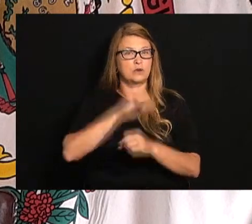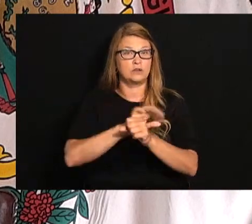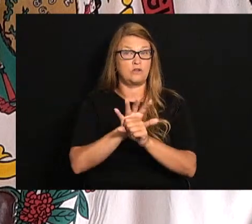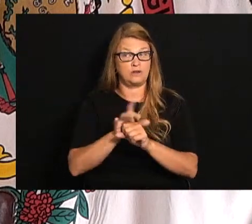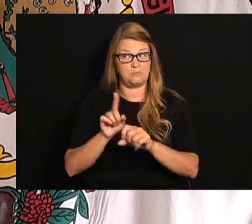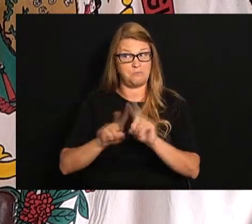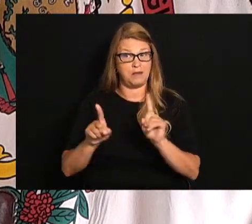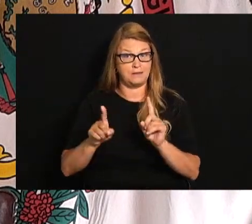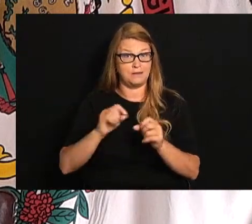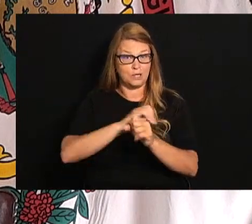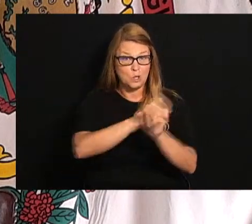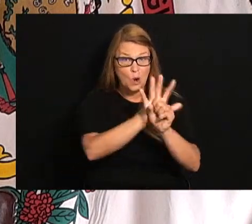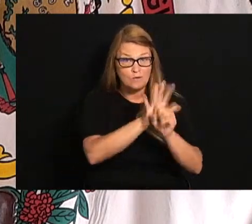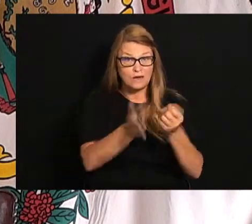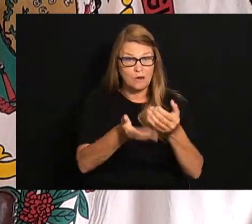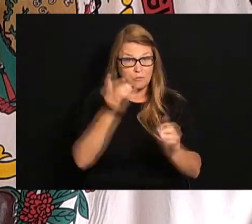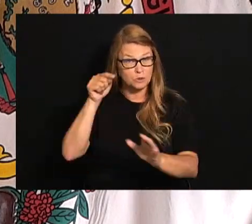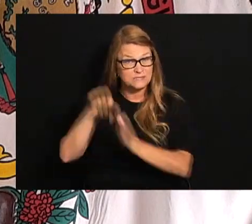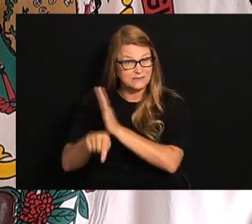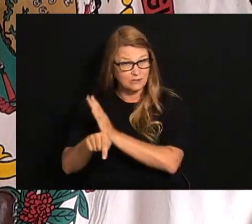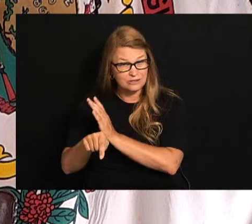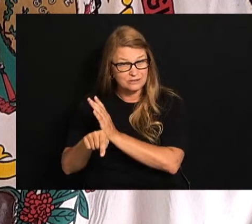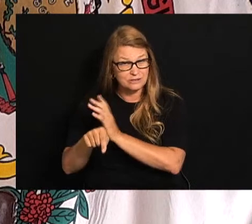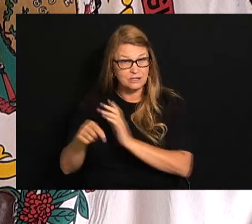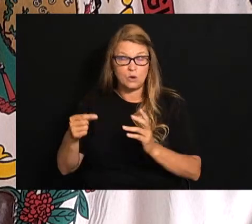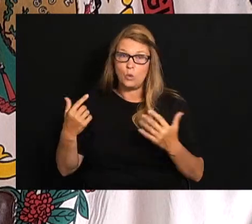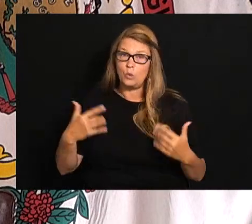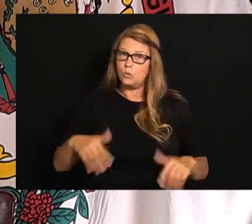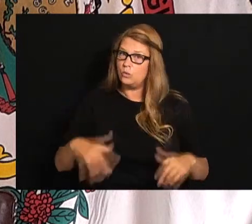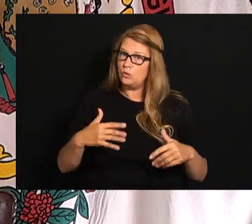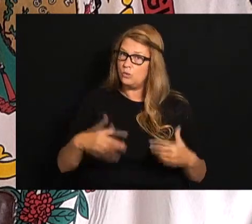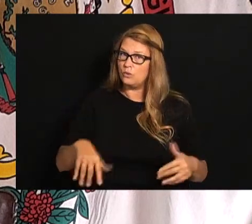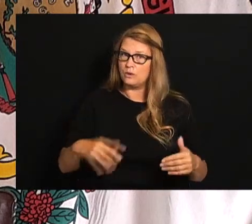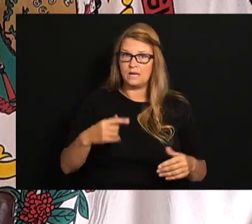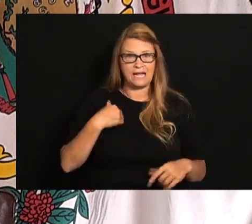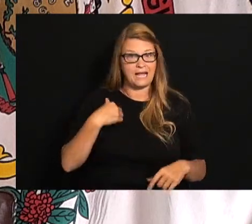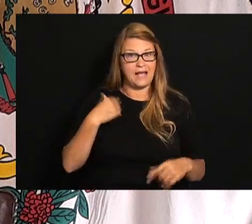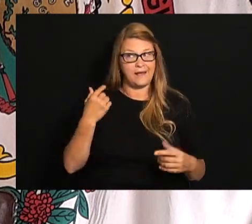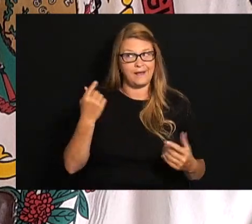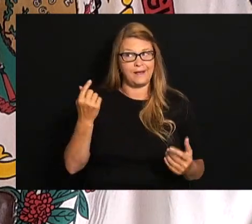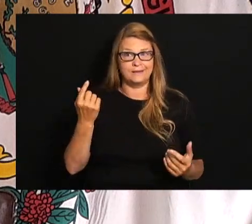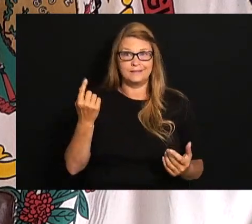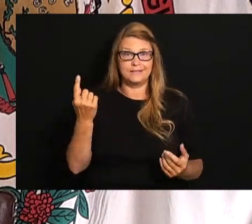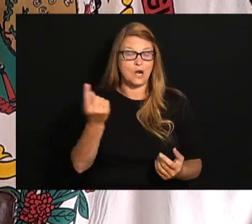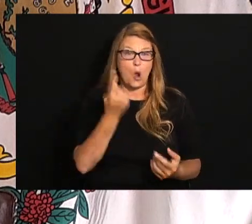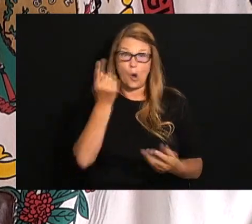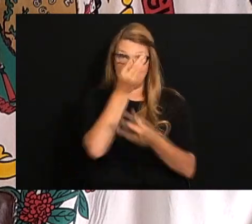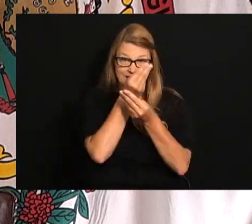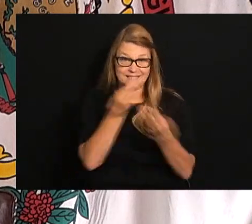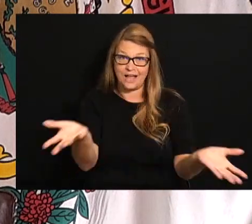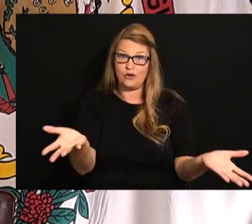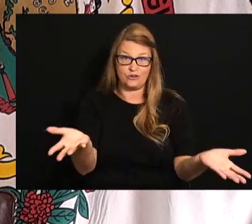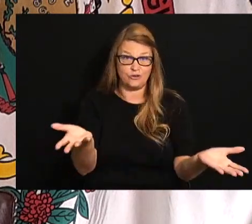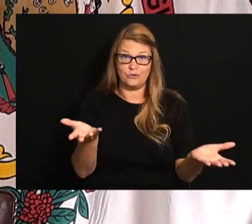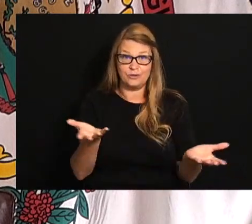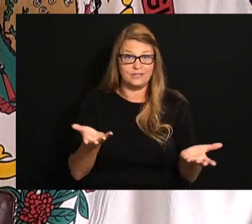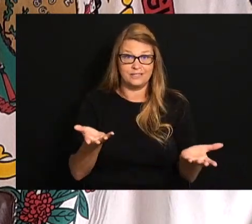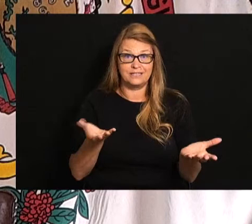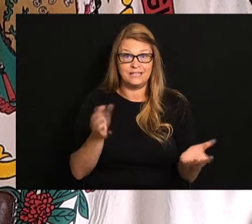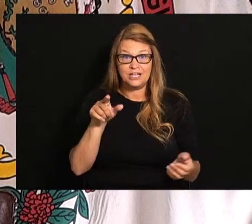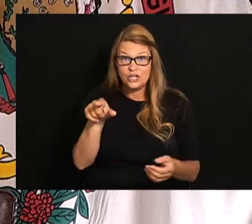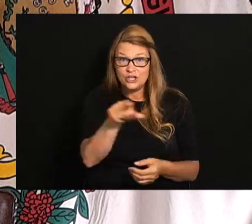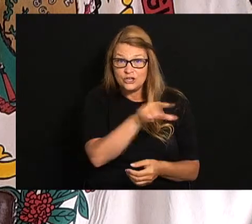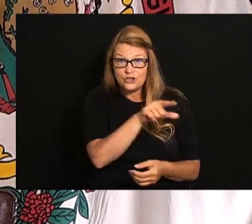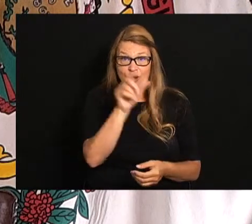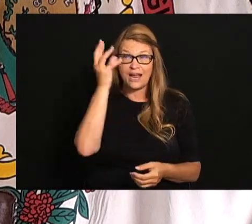me. And so all I can do is tell you. But if